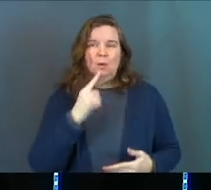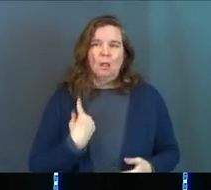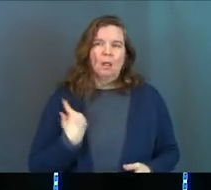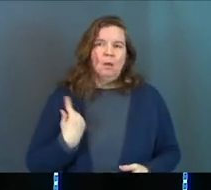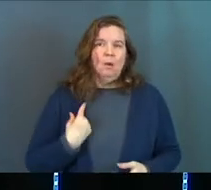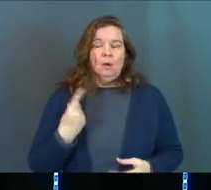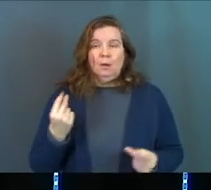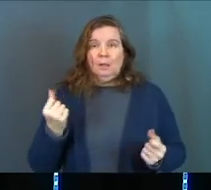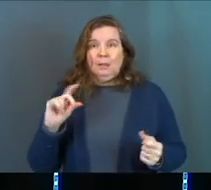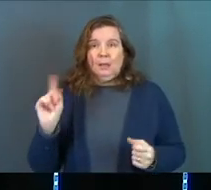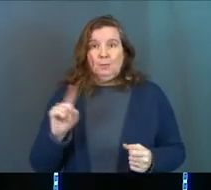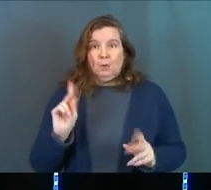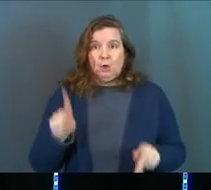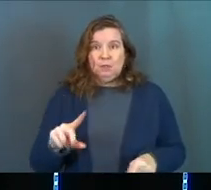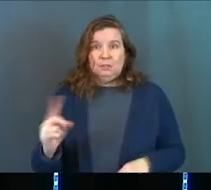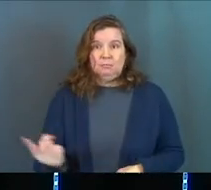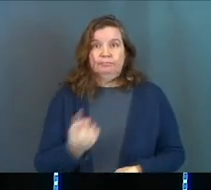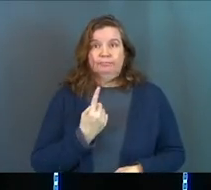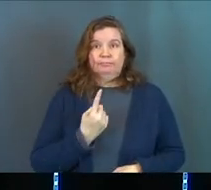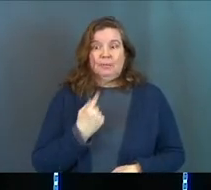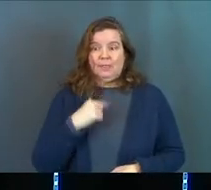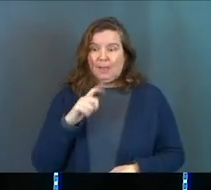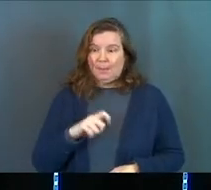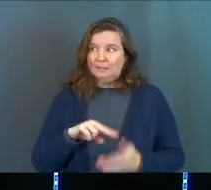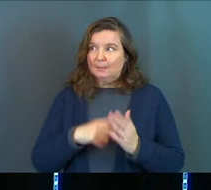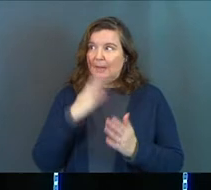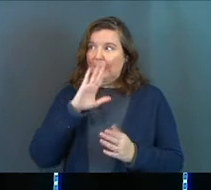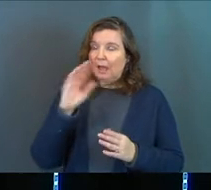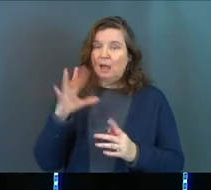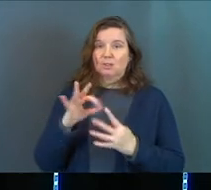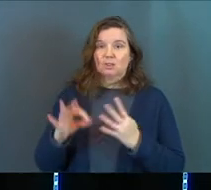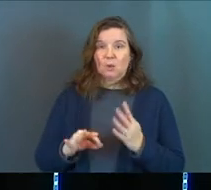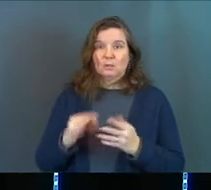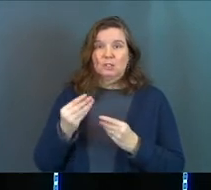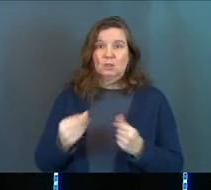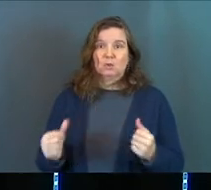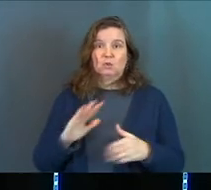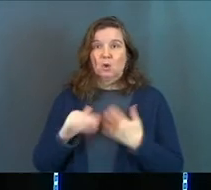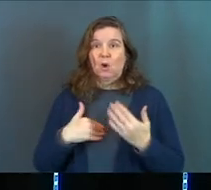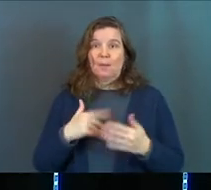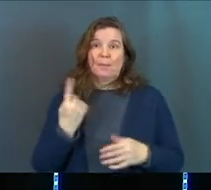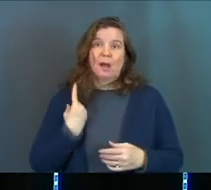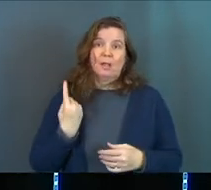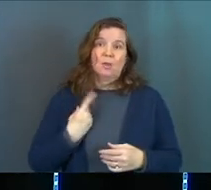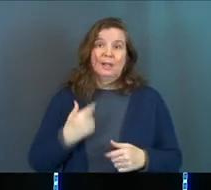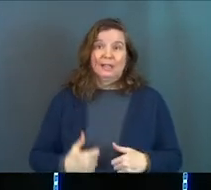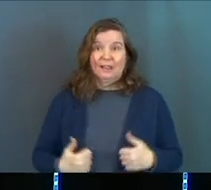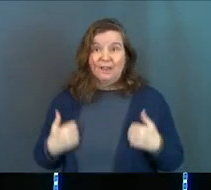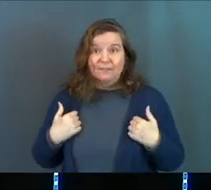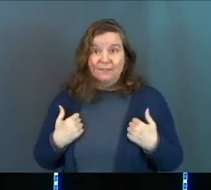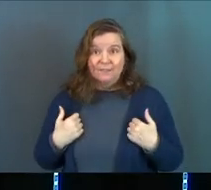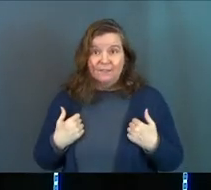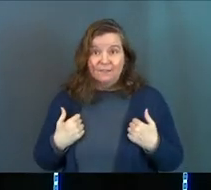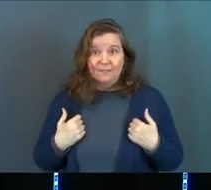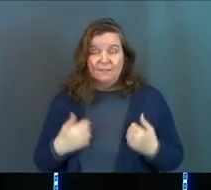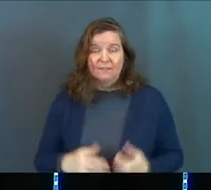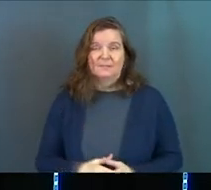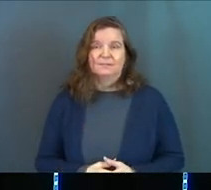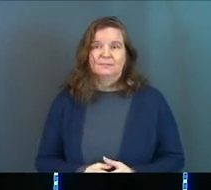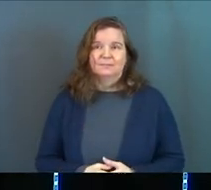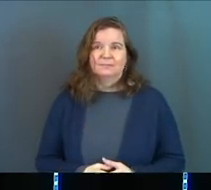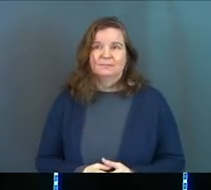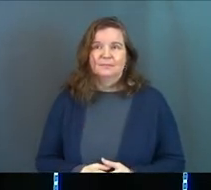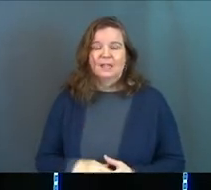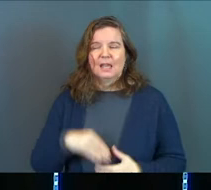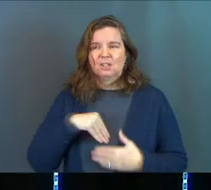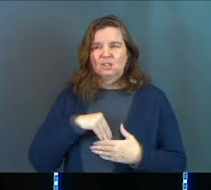lonely, and all of a sudden this person showed up, and that must have been God's chosen solution to all my loneliness in life.